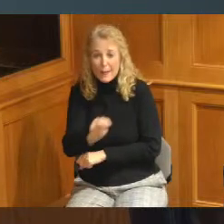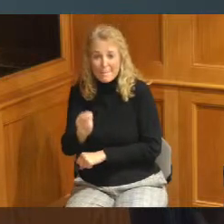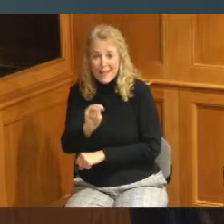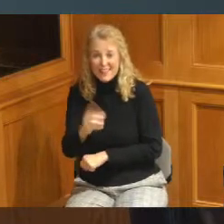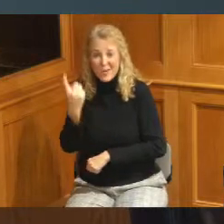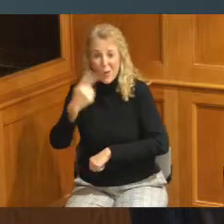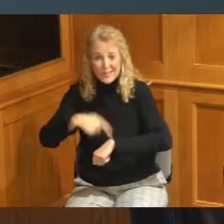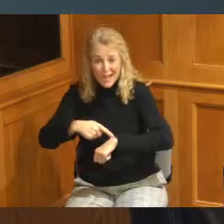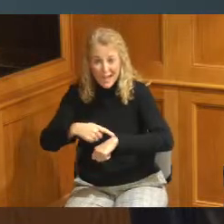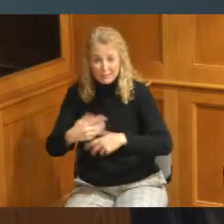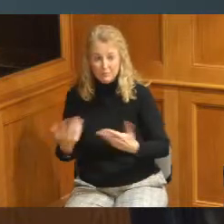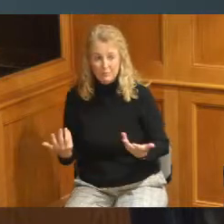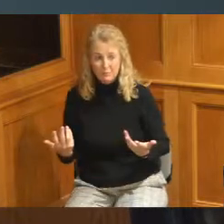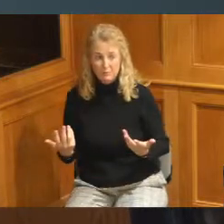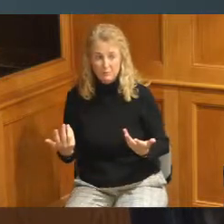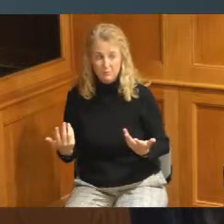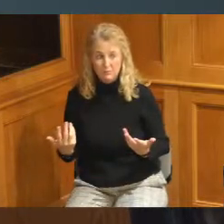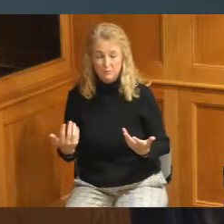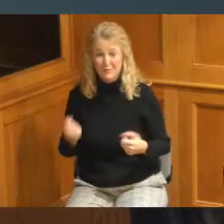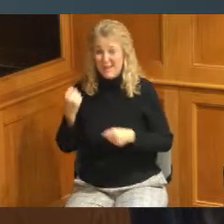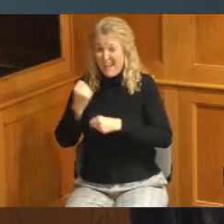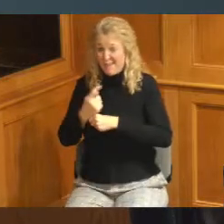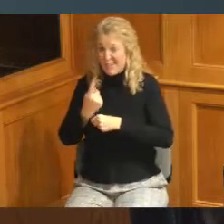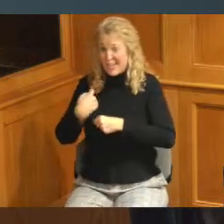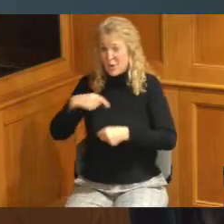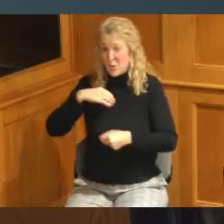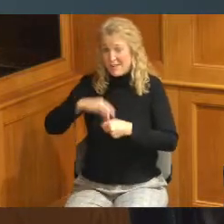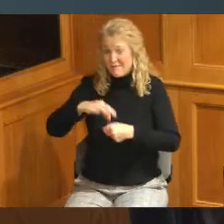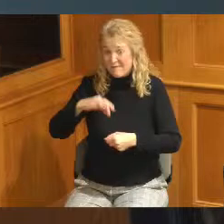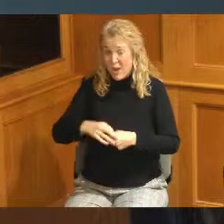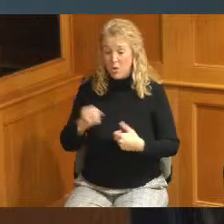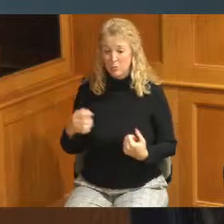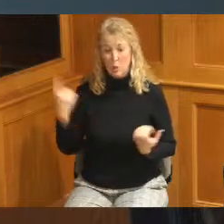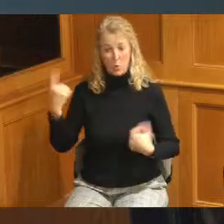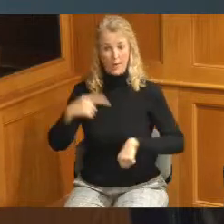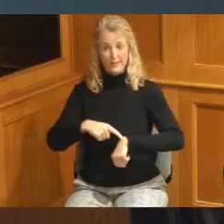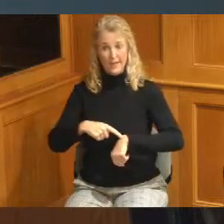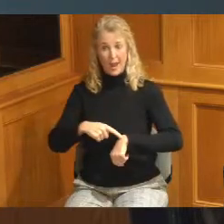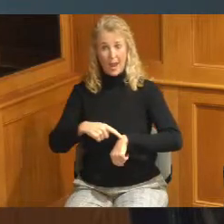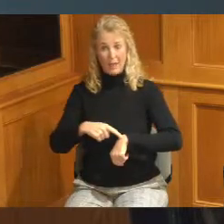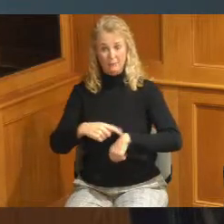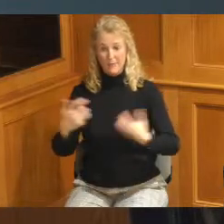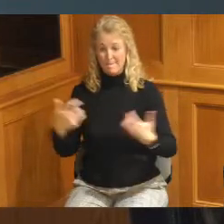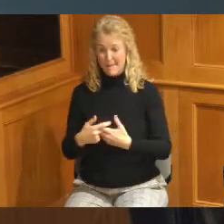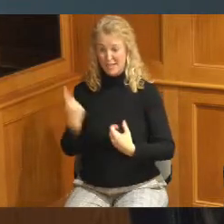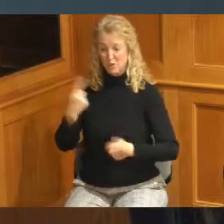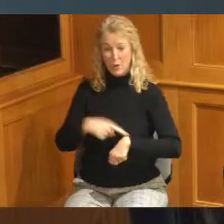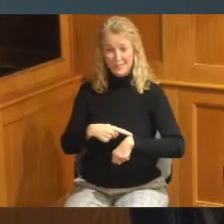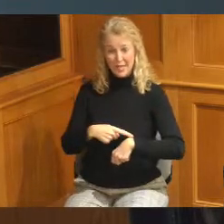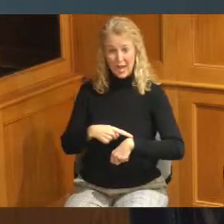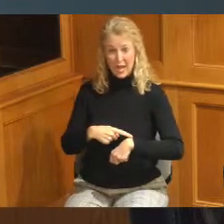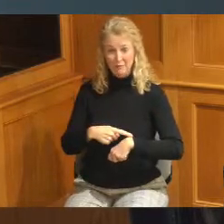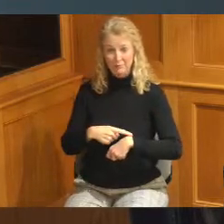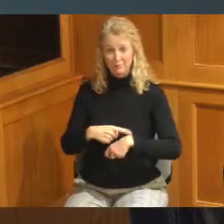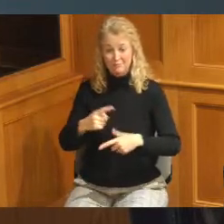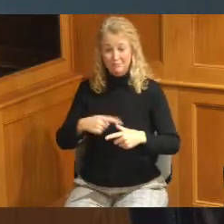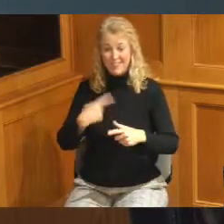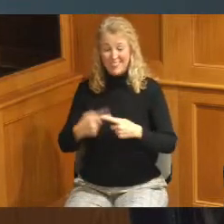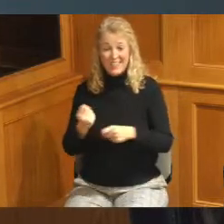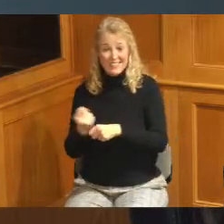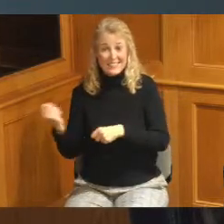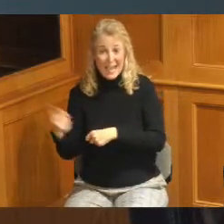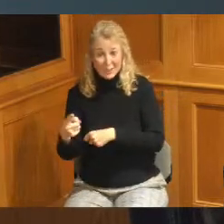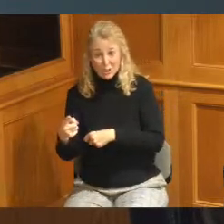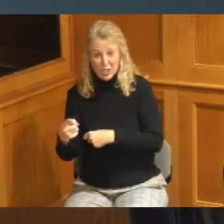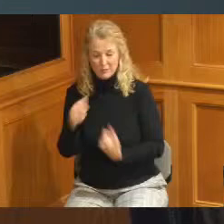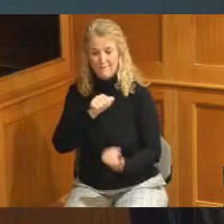one-time thing, but we vote on this every year. So put the one time with the one time, and we'll deal with the next time when we